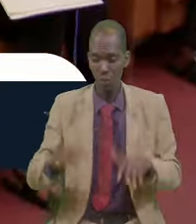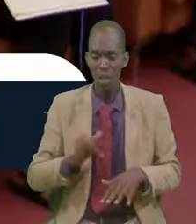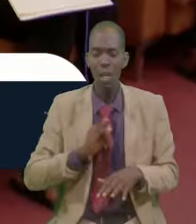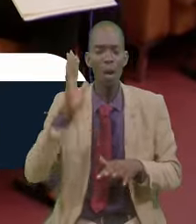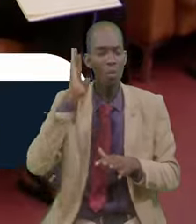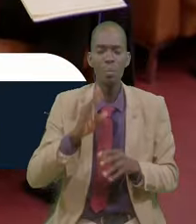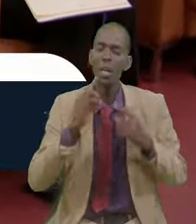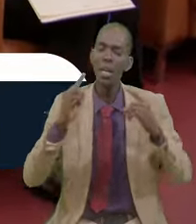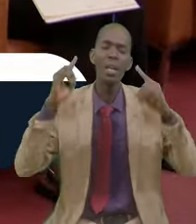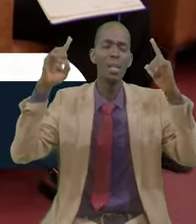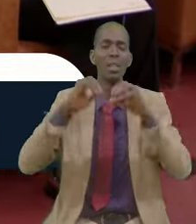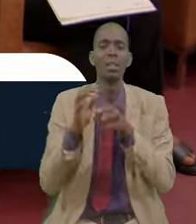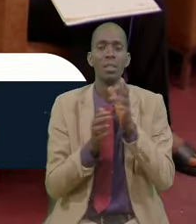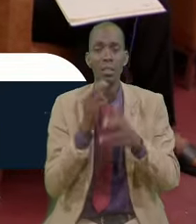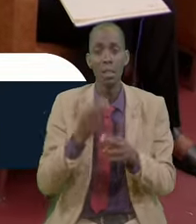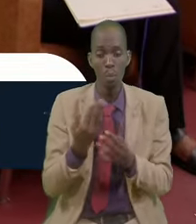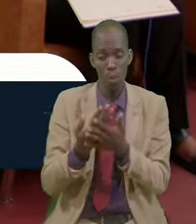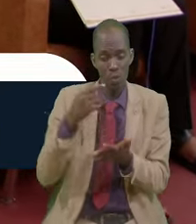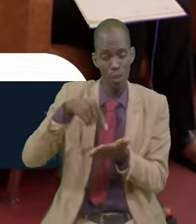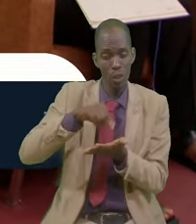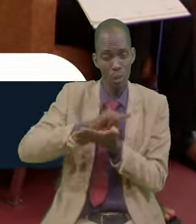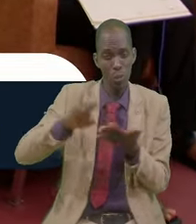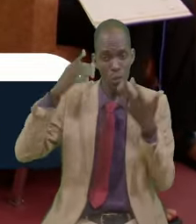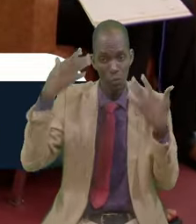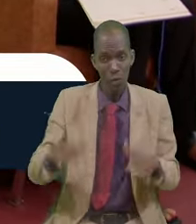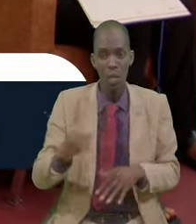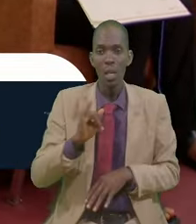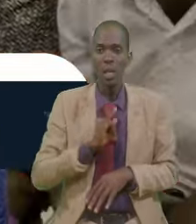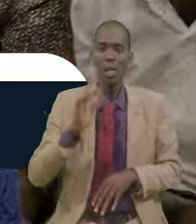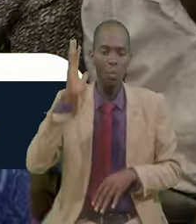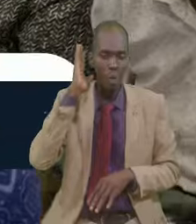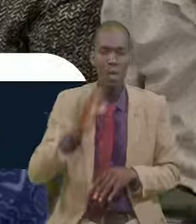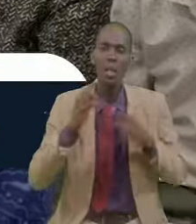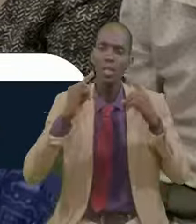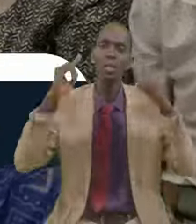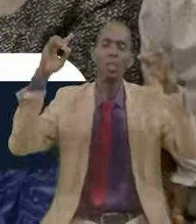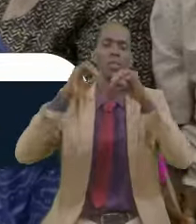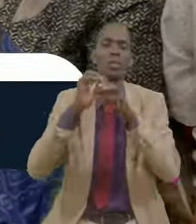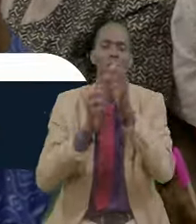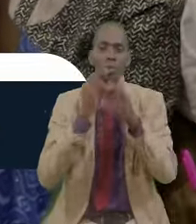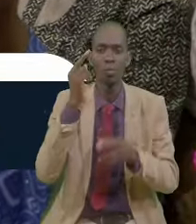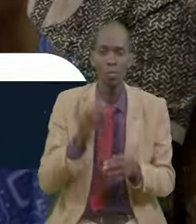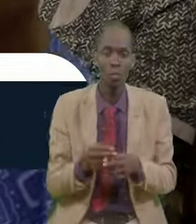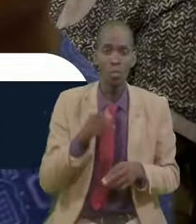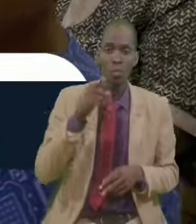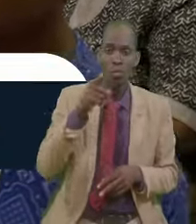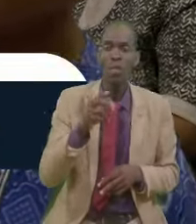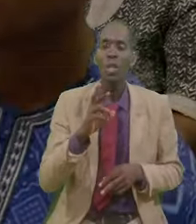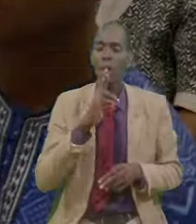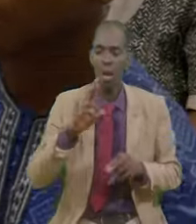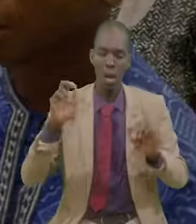achieve. I said, before this week runs out, you are going to achieve. Amen. You are well